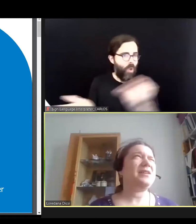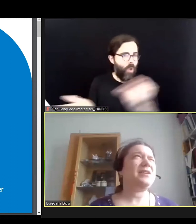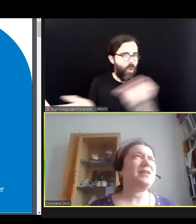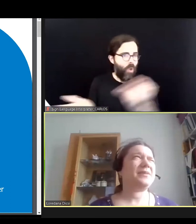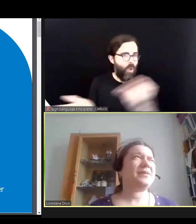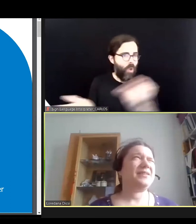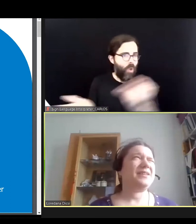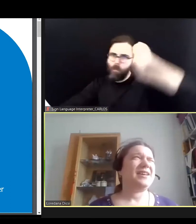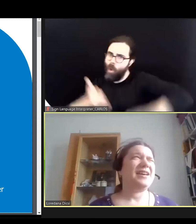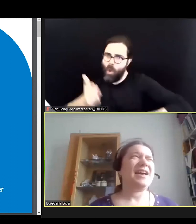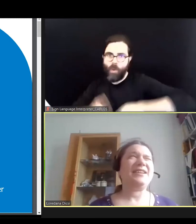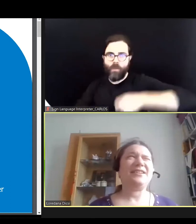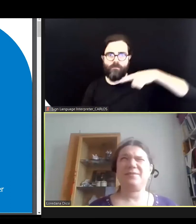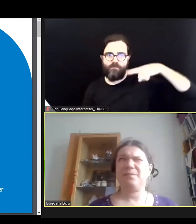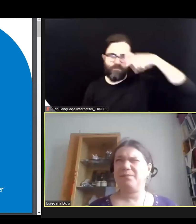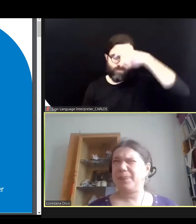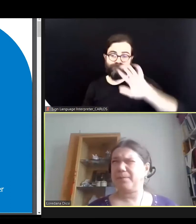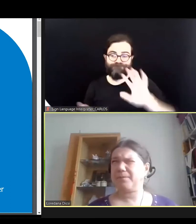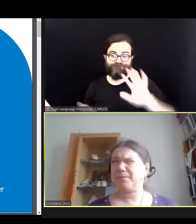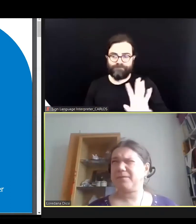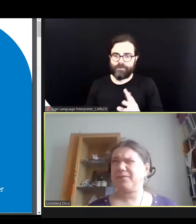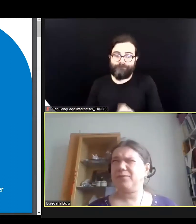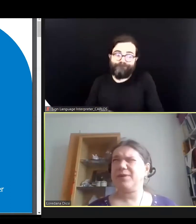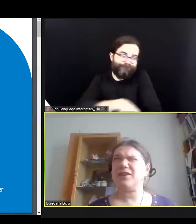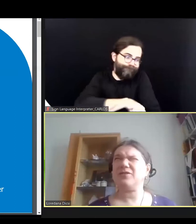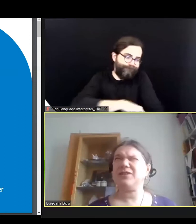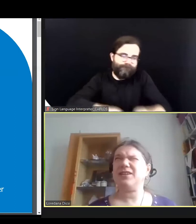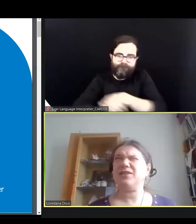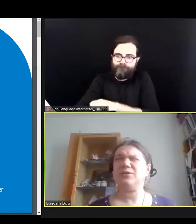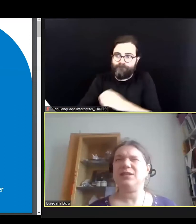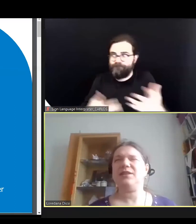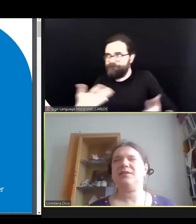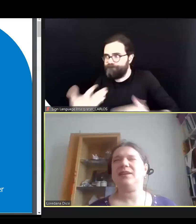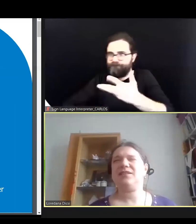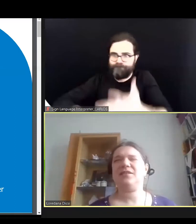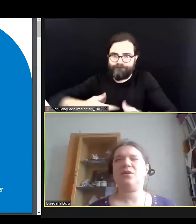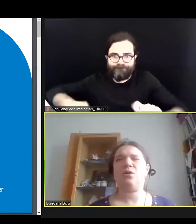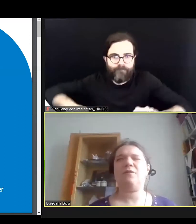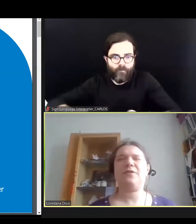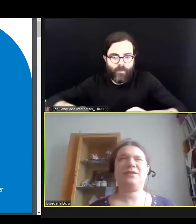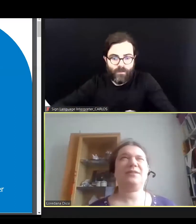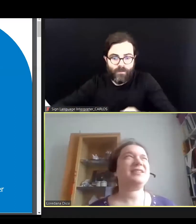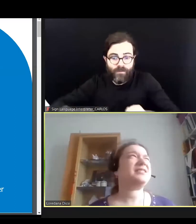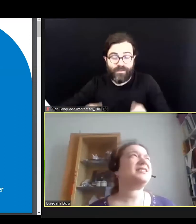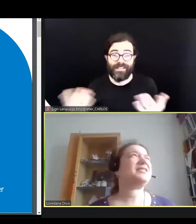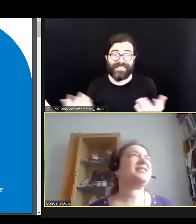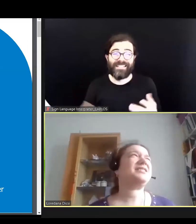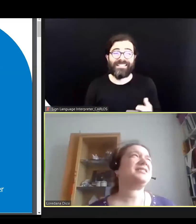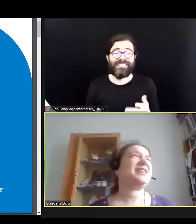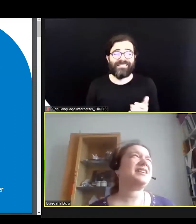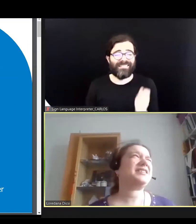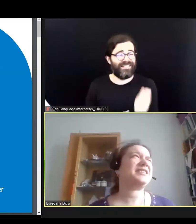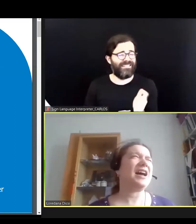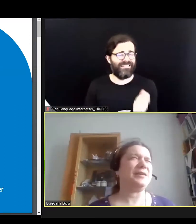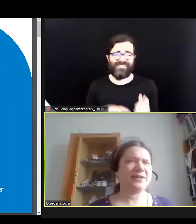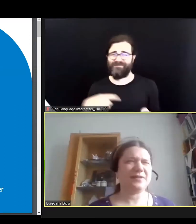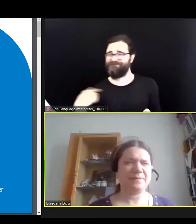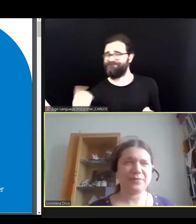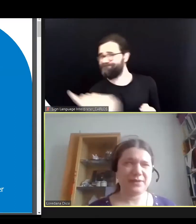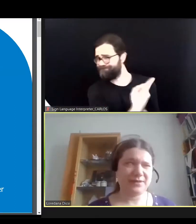be, and we are not included in that often. It takes